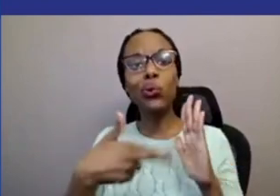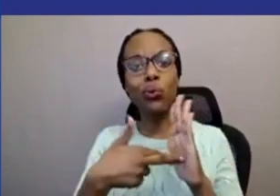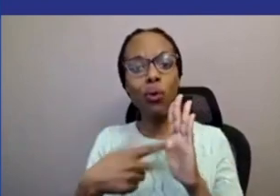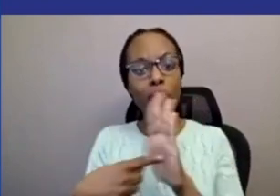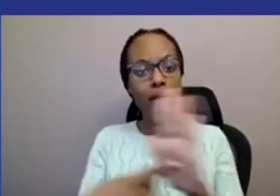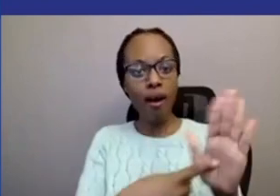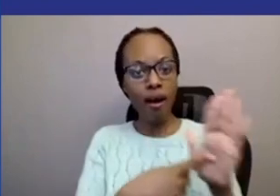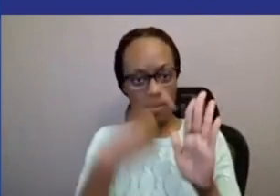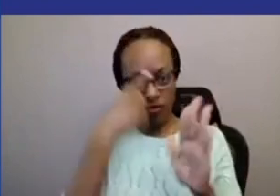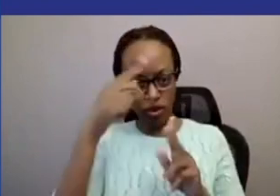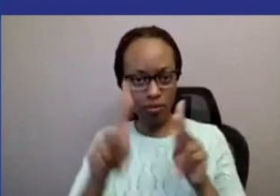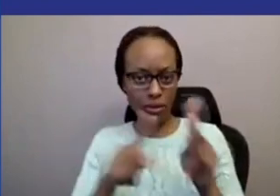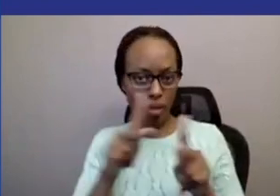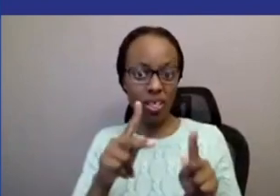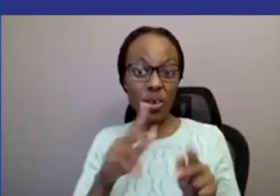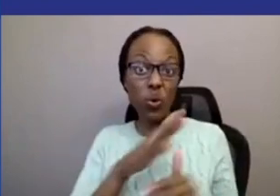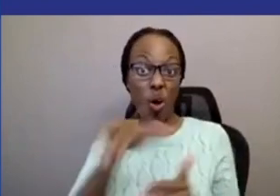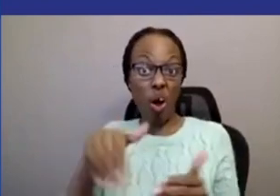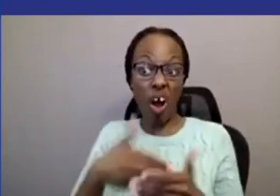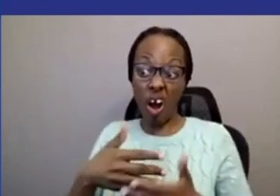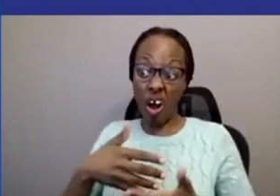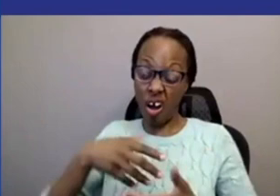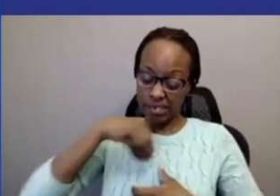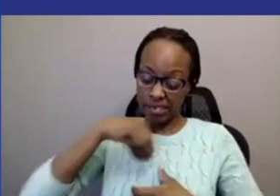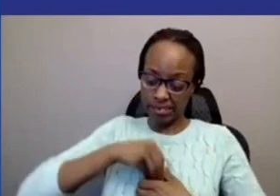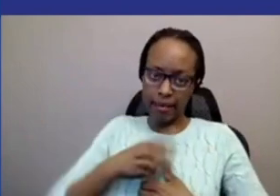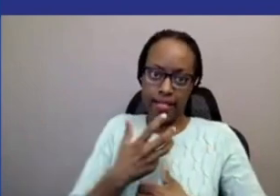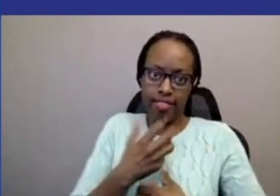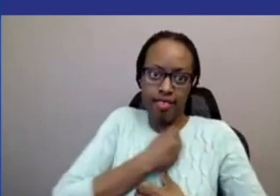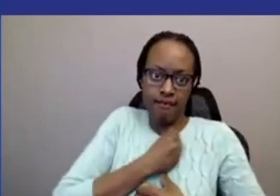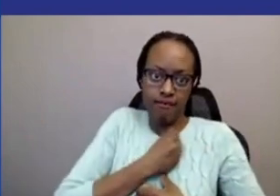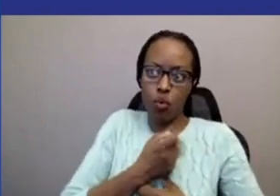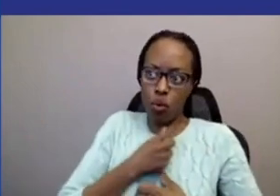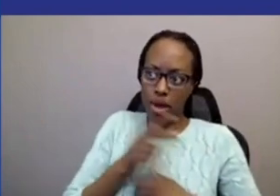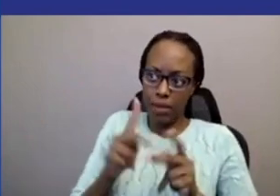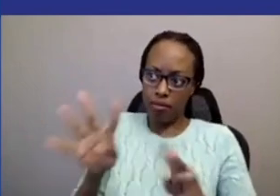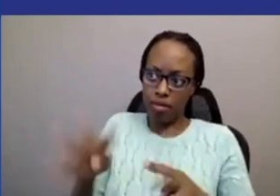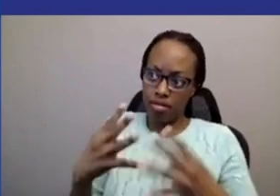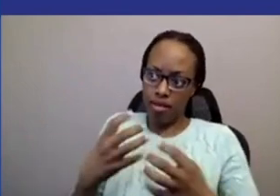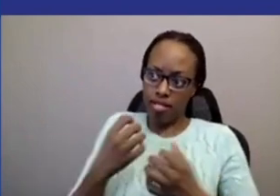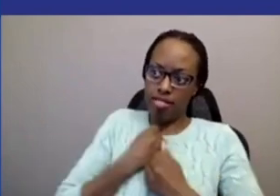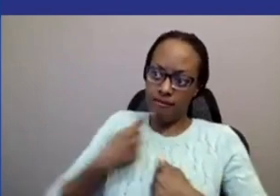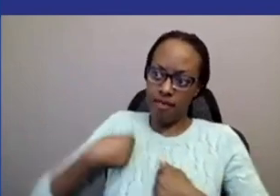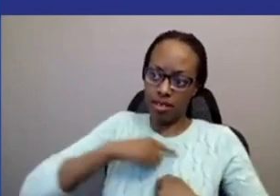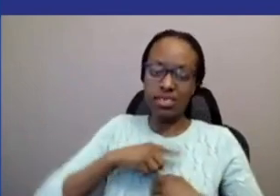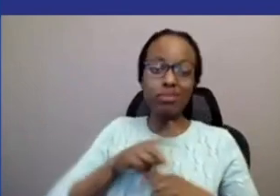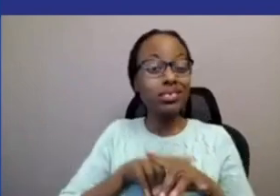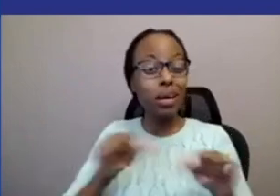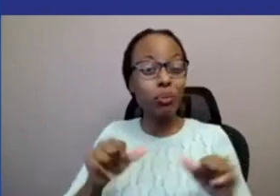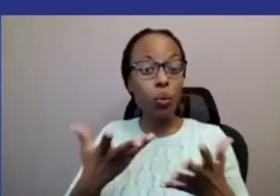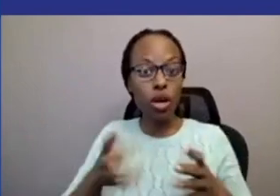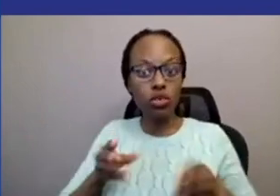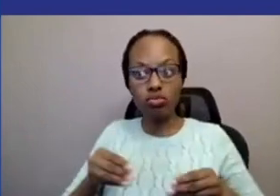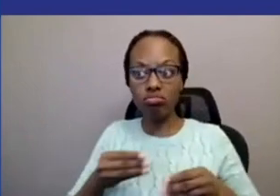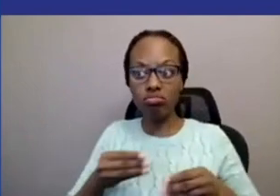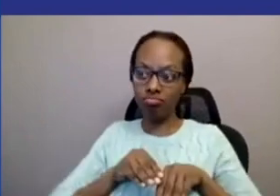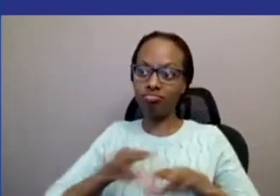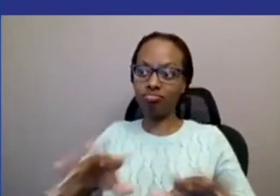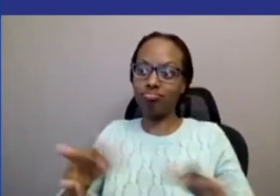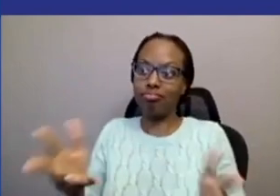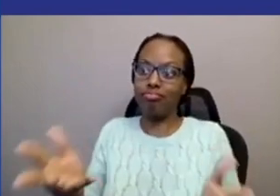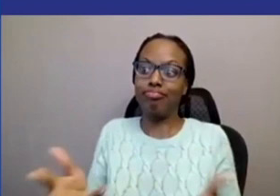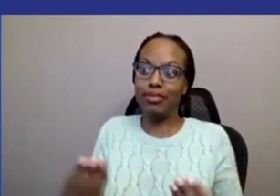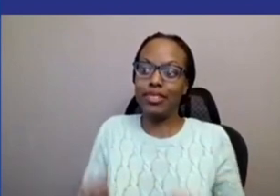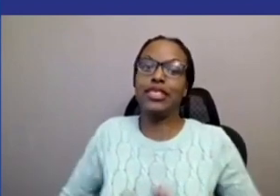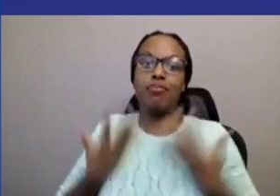At our core, we're all love. We all want to be loved, but also we want to be a source of inspiration, because our mission here is what? To be of service to